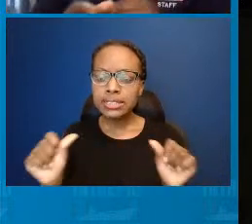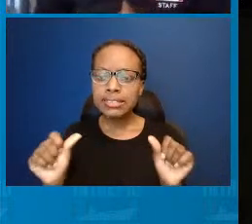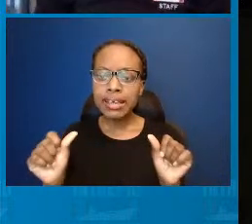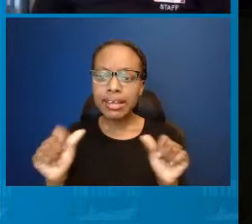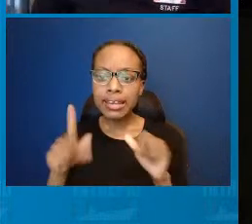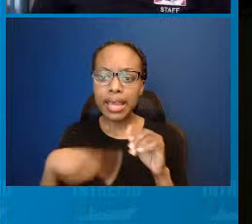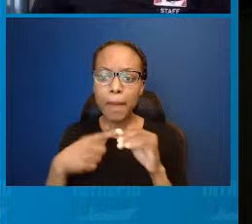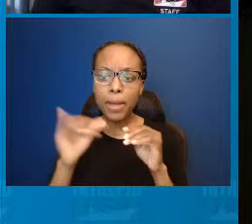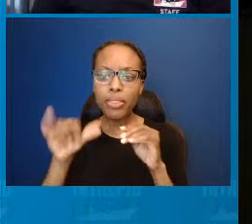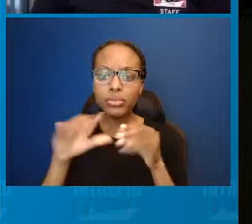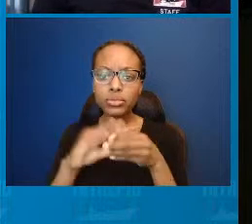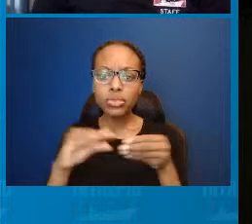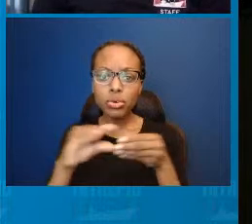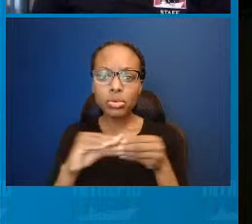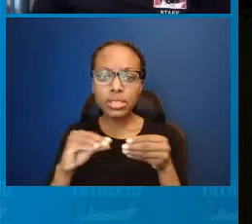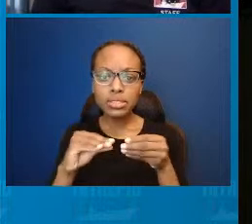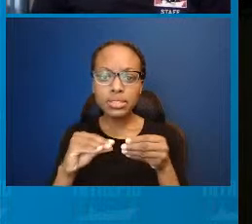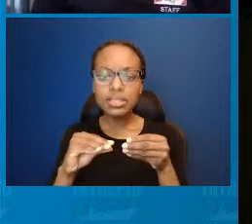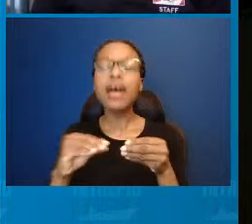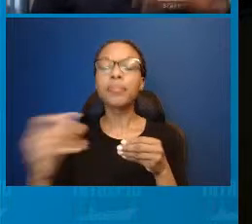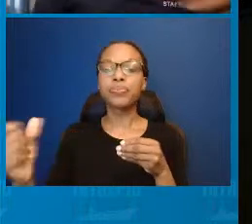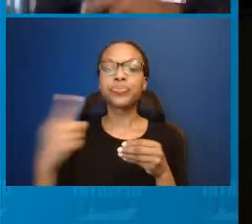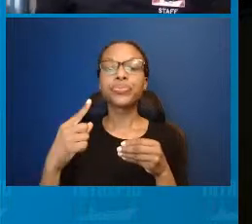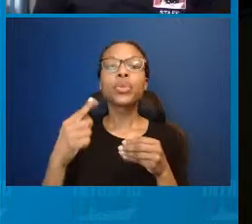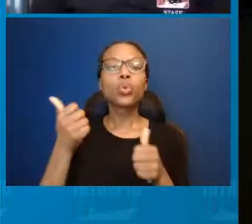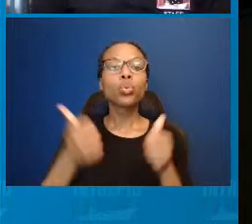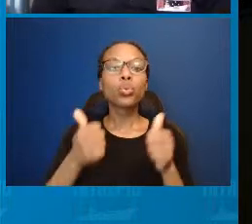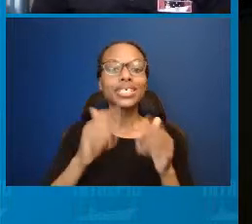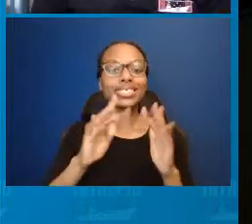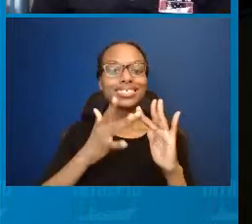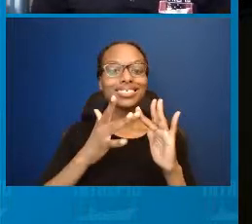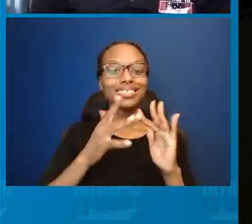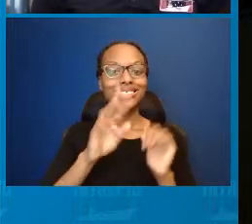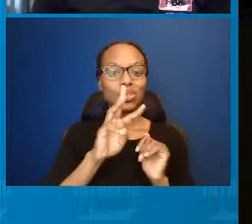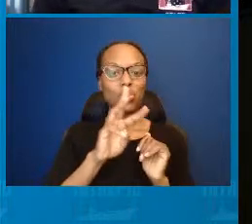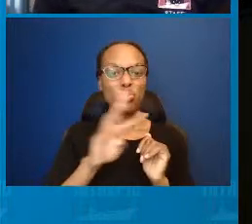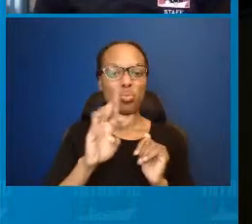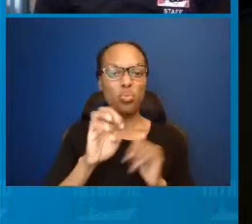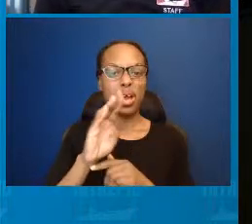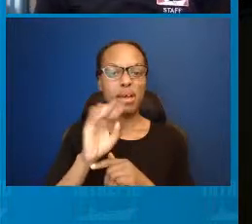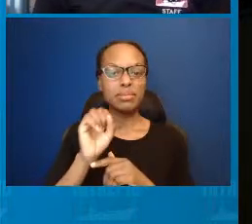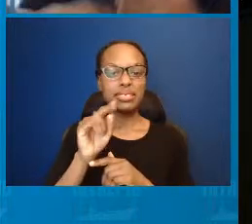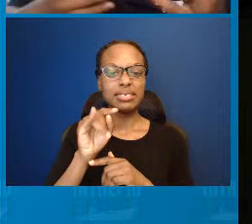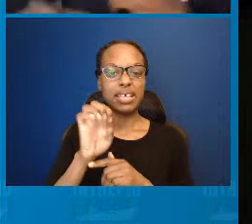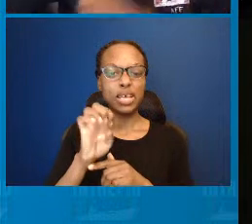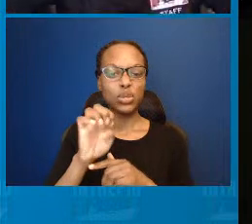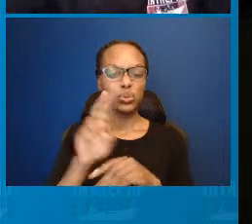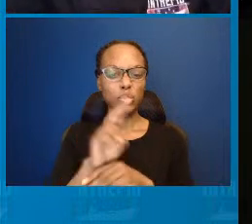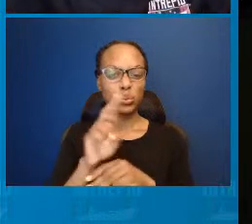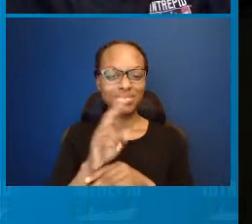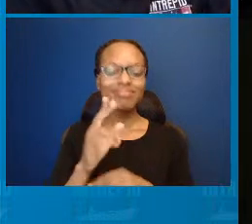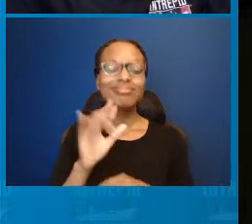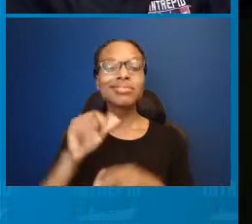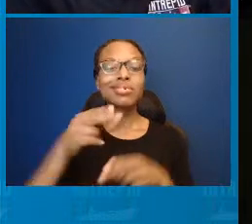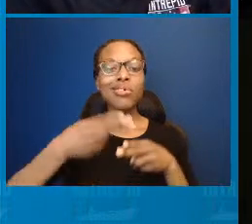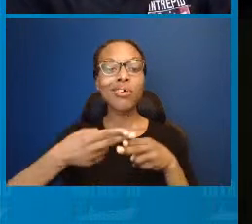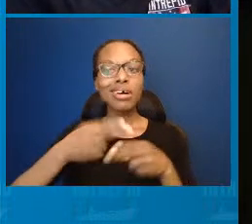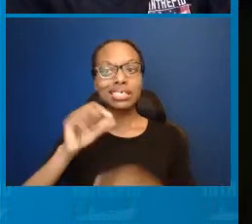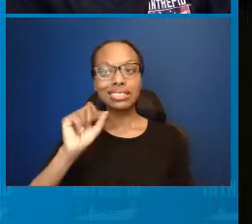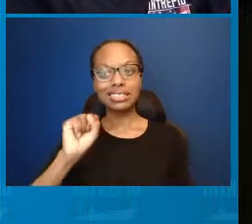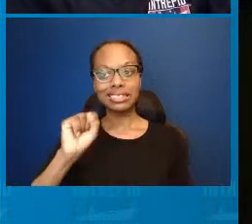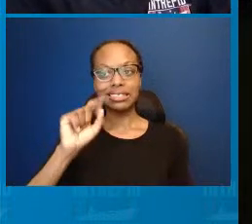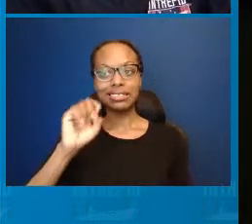actually using a website called Stellarium, and we'll see if we can put that in the comments so you all can have fun with this on your own a little bit